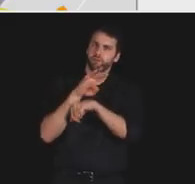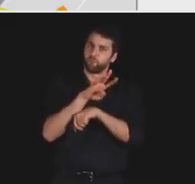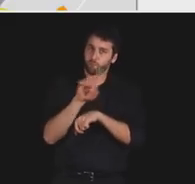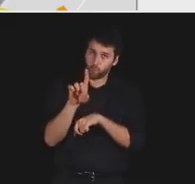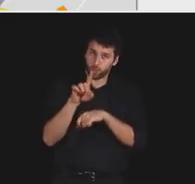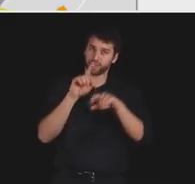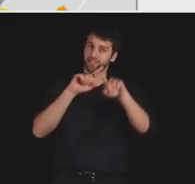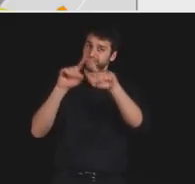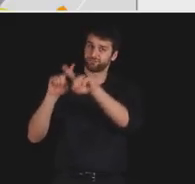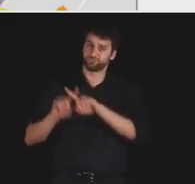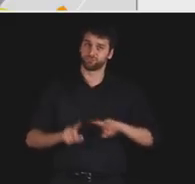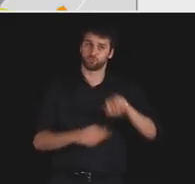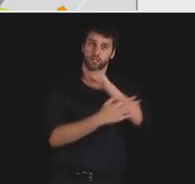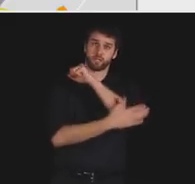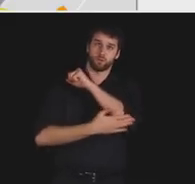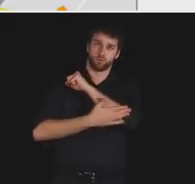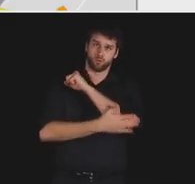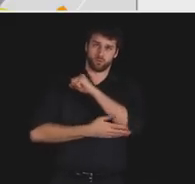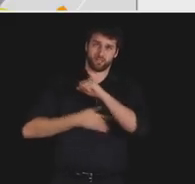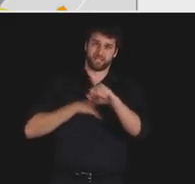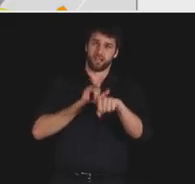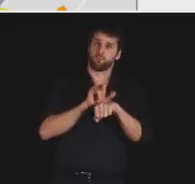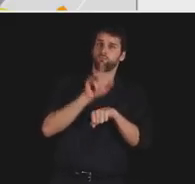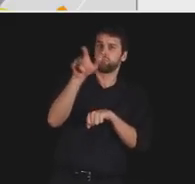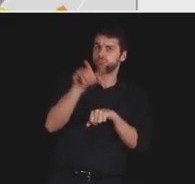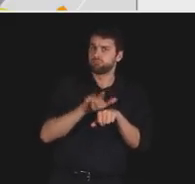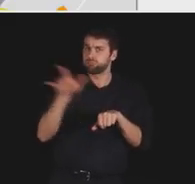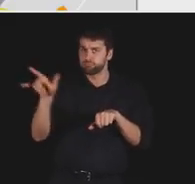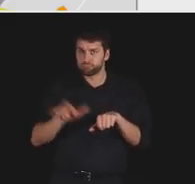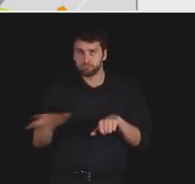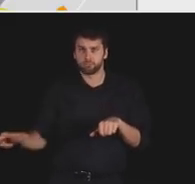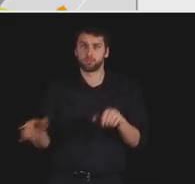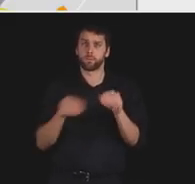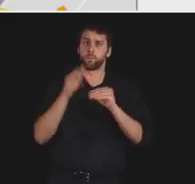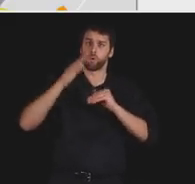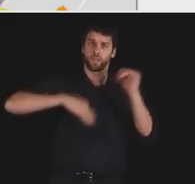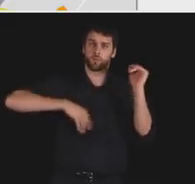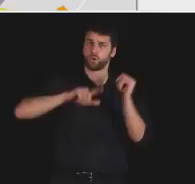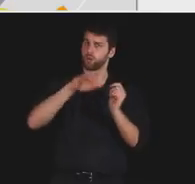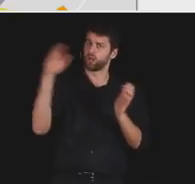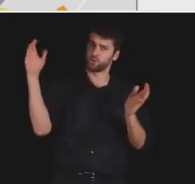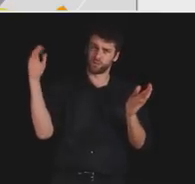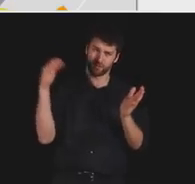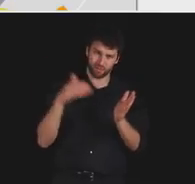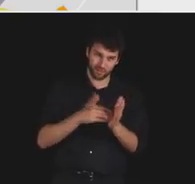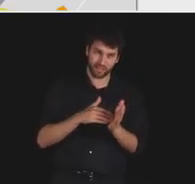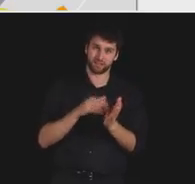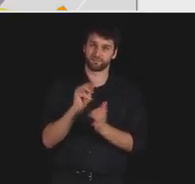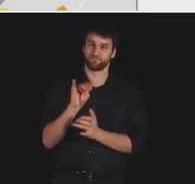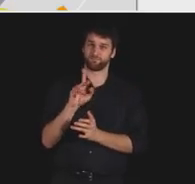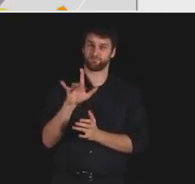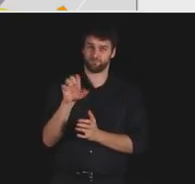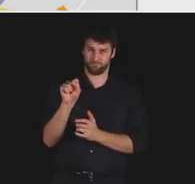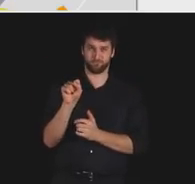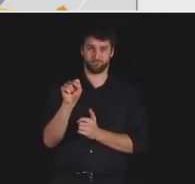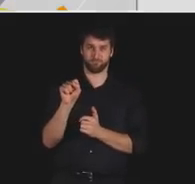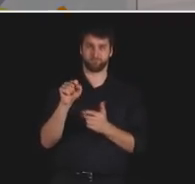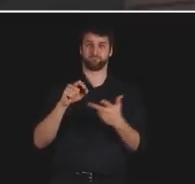than 100,000 miles during this trip, spent about $60,000, all expenses